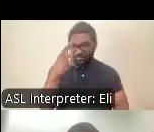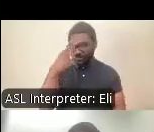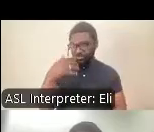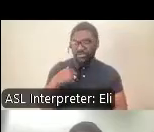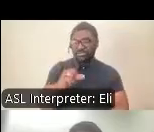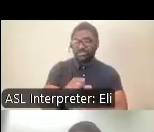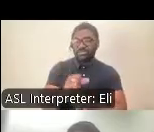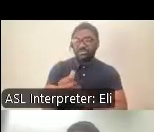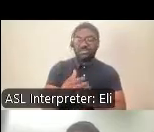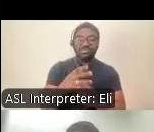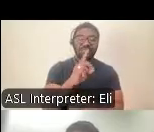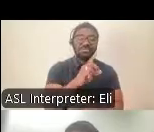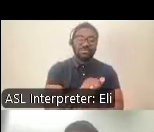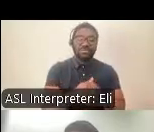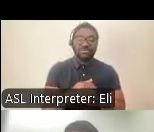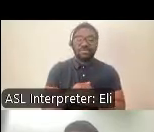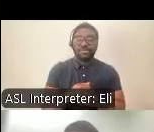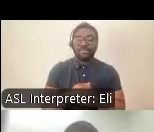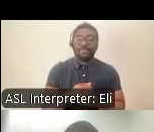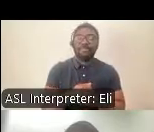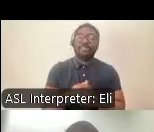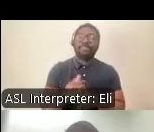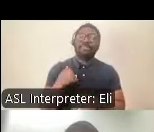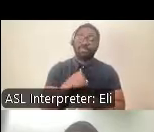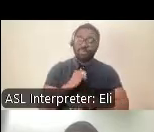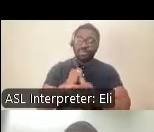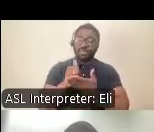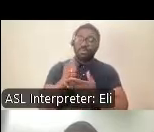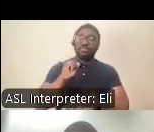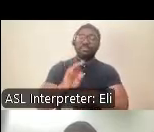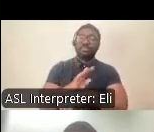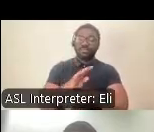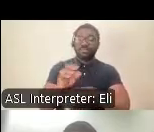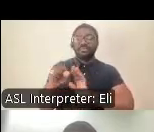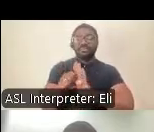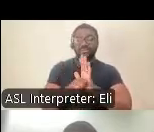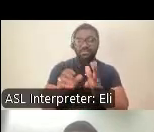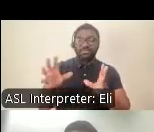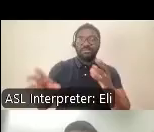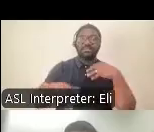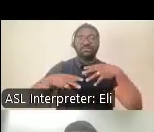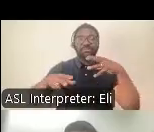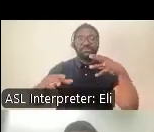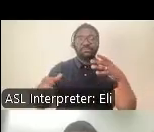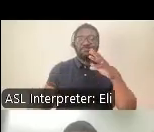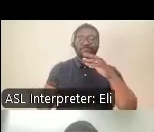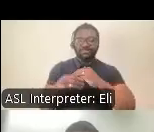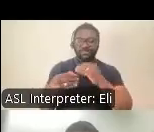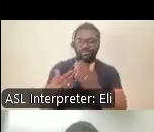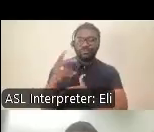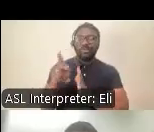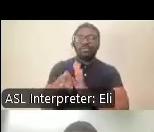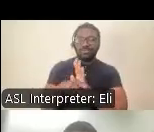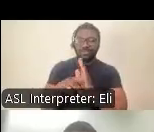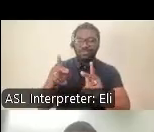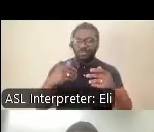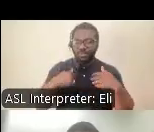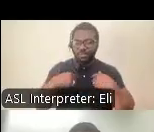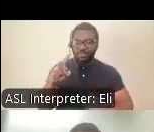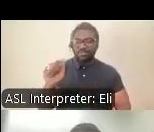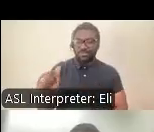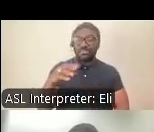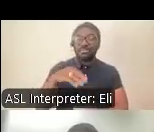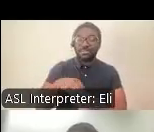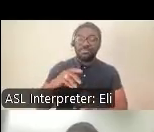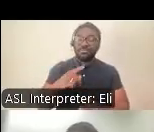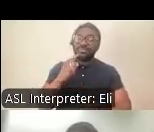assists individuals and helps businesses and states adopt policies and practices that increase employment opportunities for people with disabilities, including those with significant